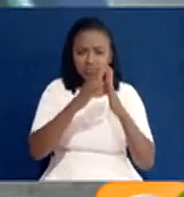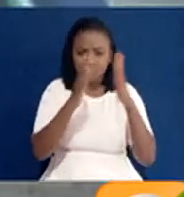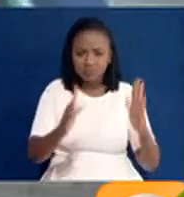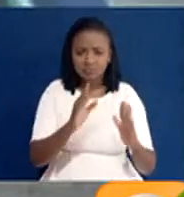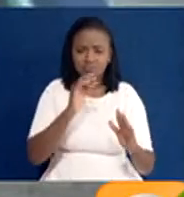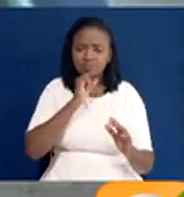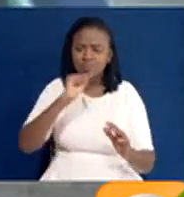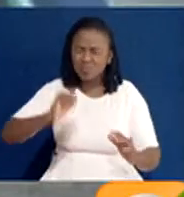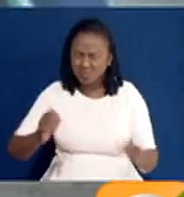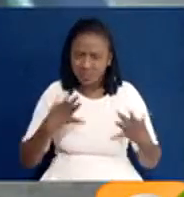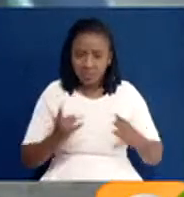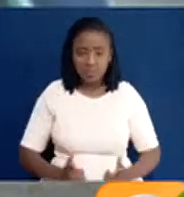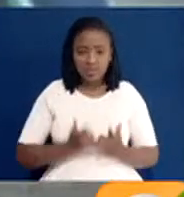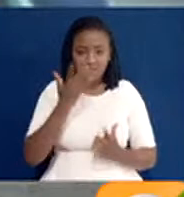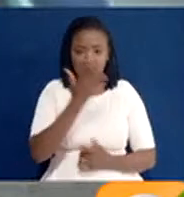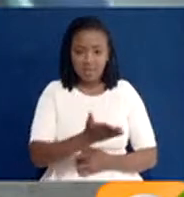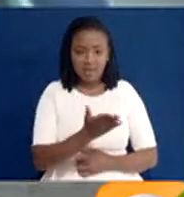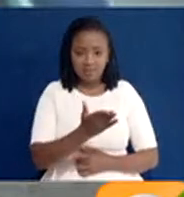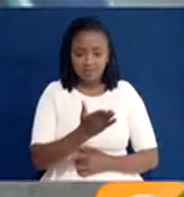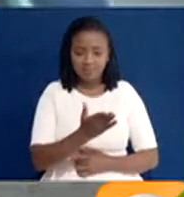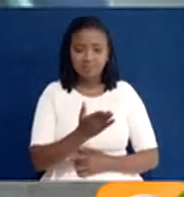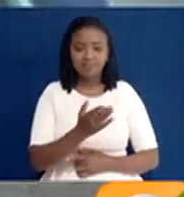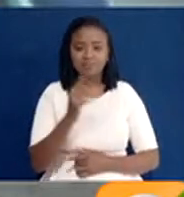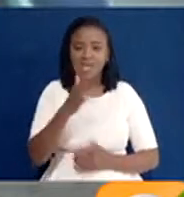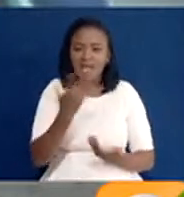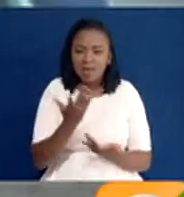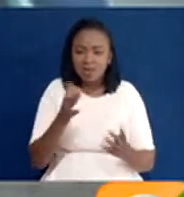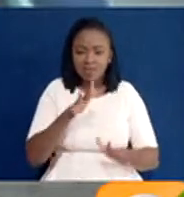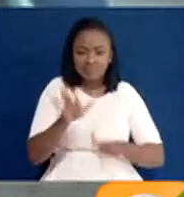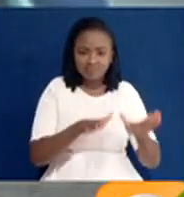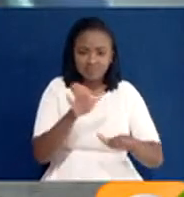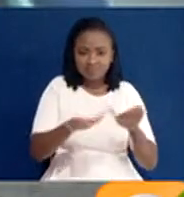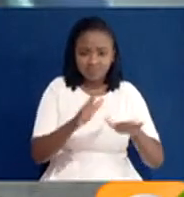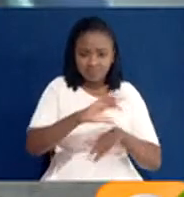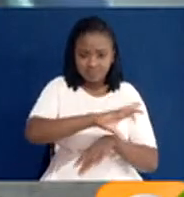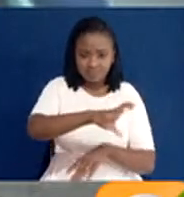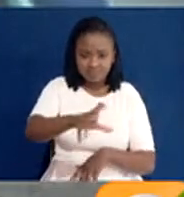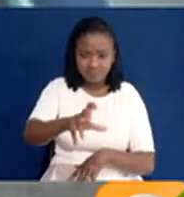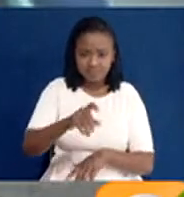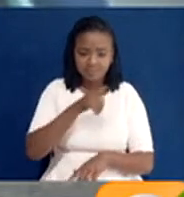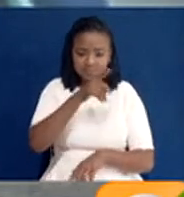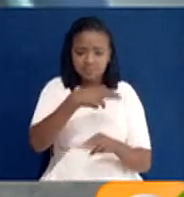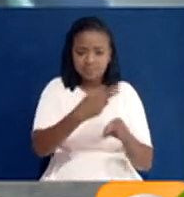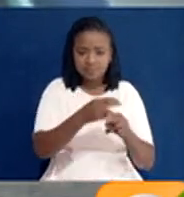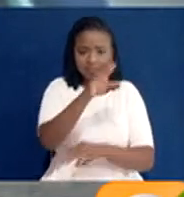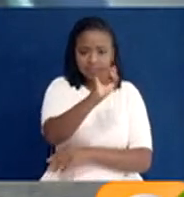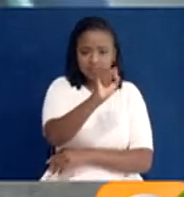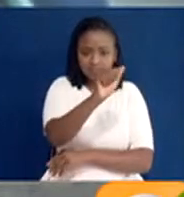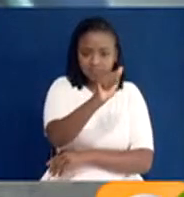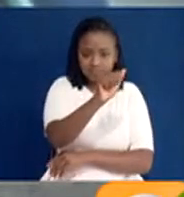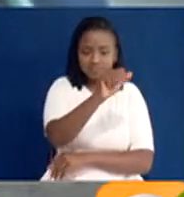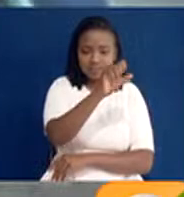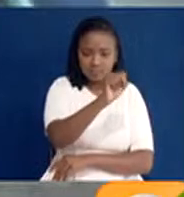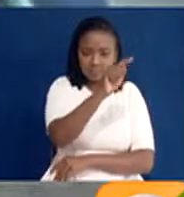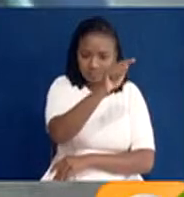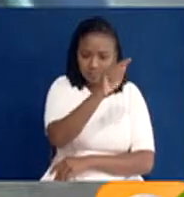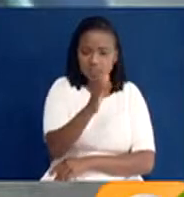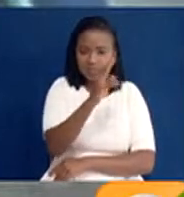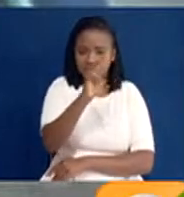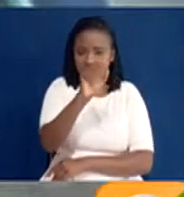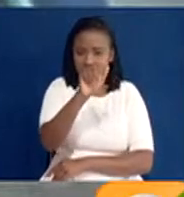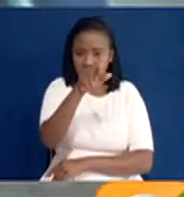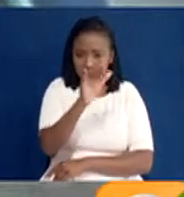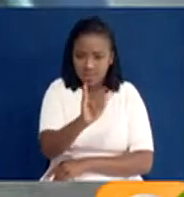County. Now, some 39 women call the St. Mary's Village Home for the Aged their permanent